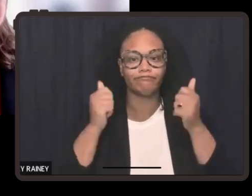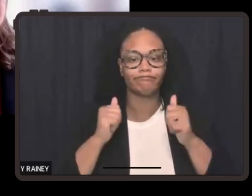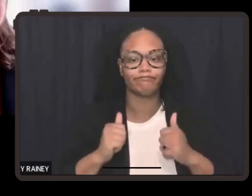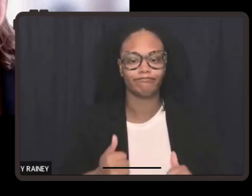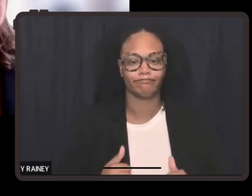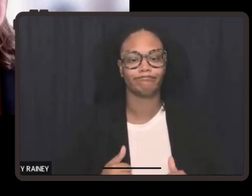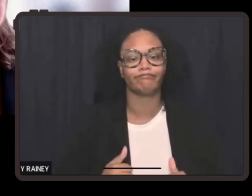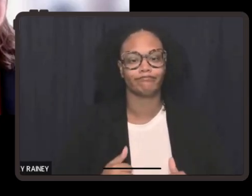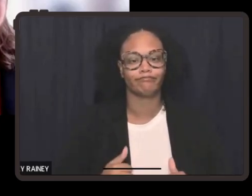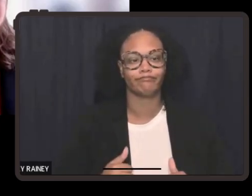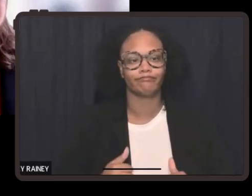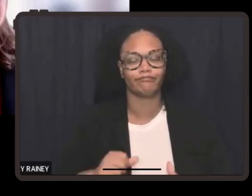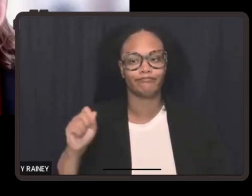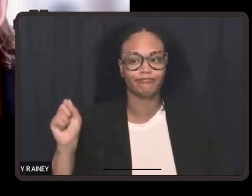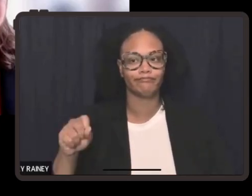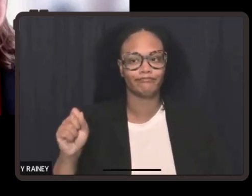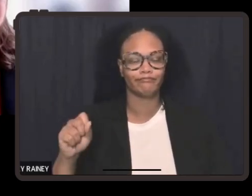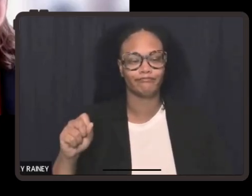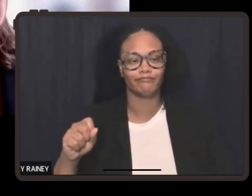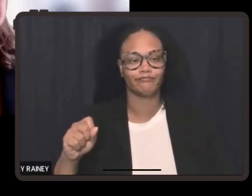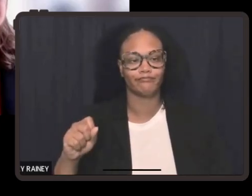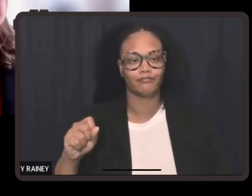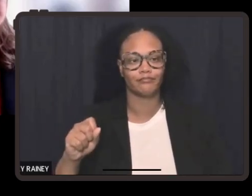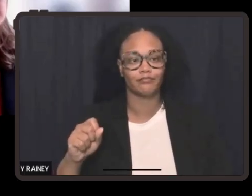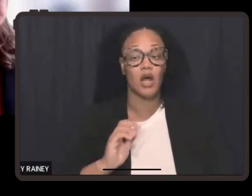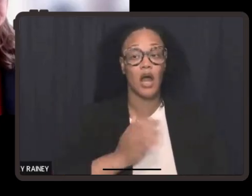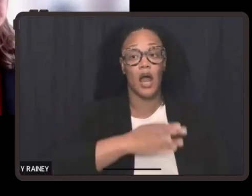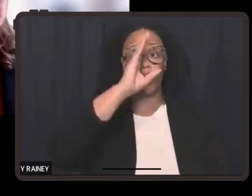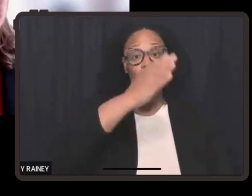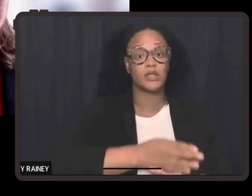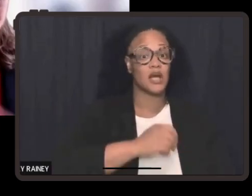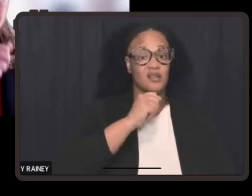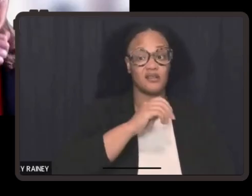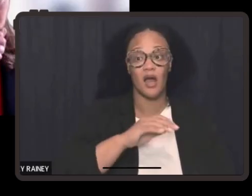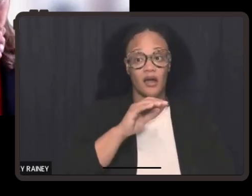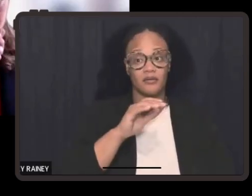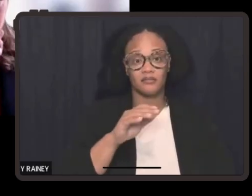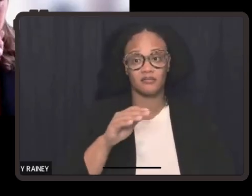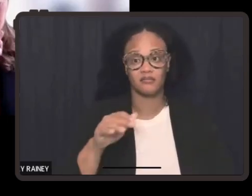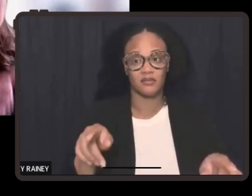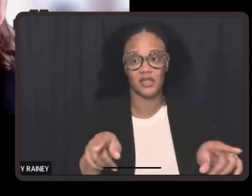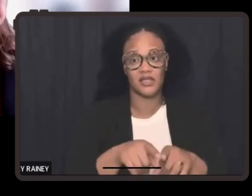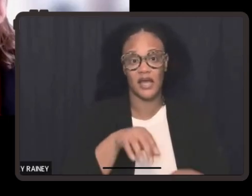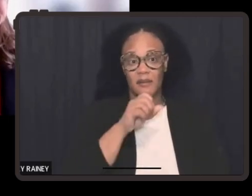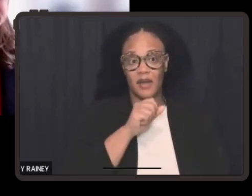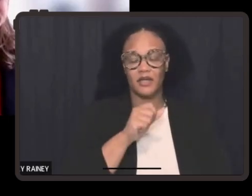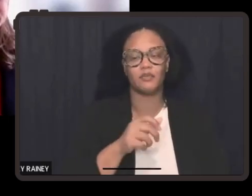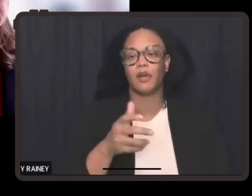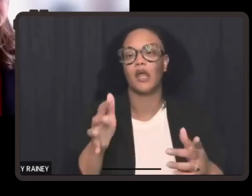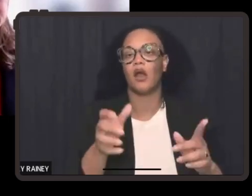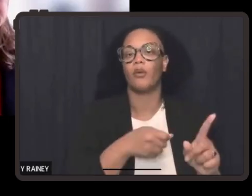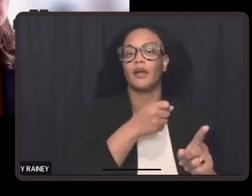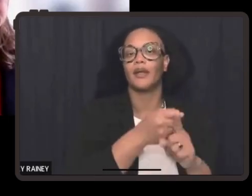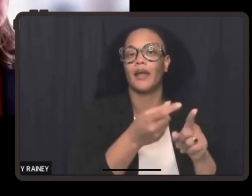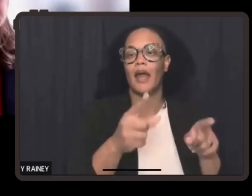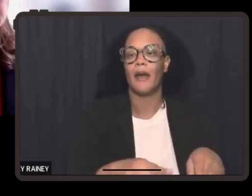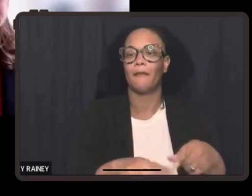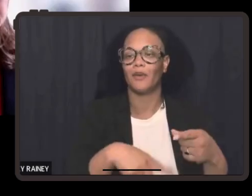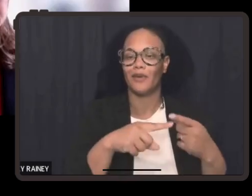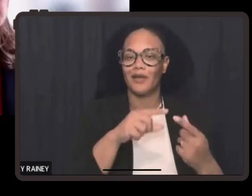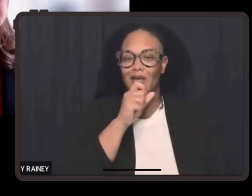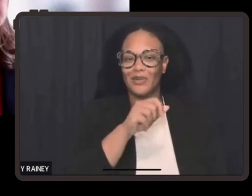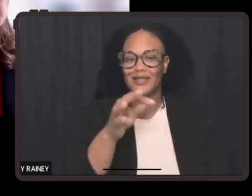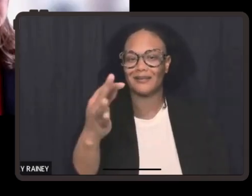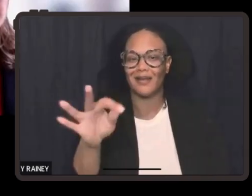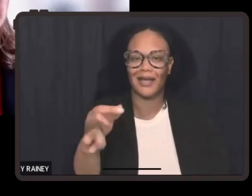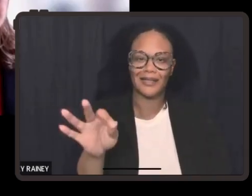hearing. Yeah. Well, our son is not that old, but it already happened when he was 19, 20.